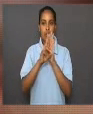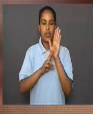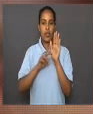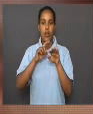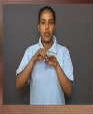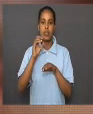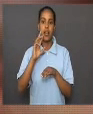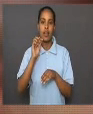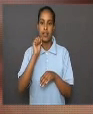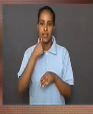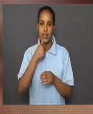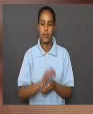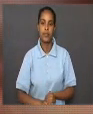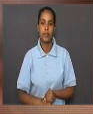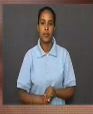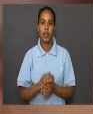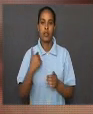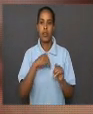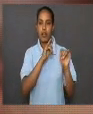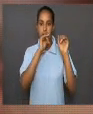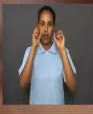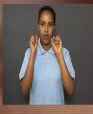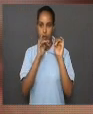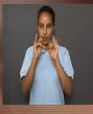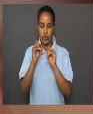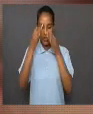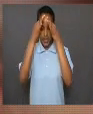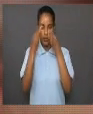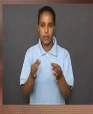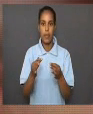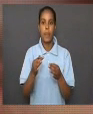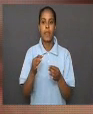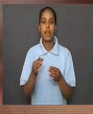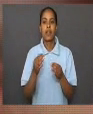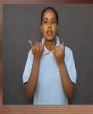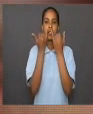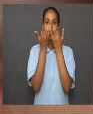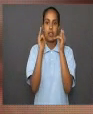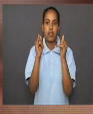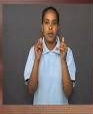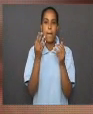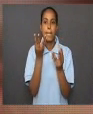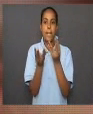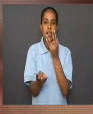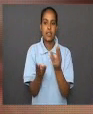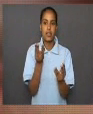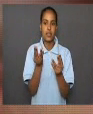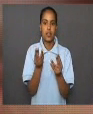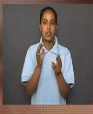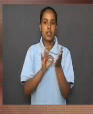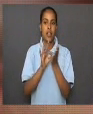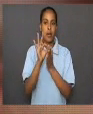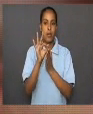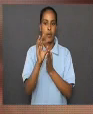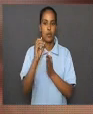acid. It can also be determined by dividing its mass by the